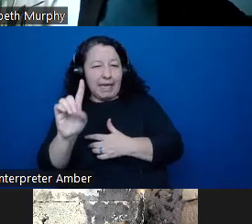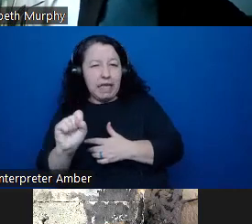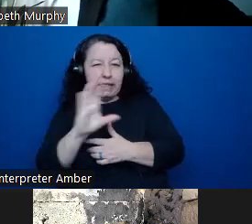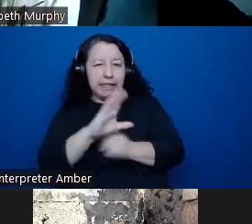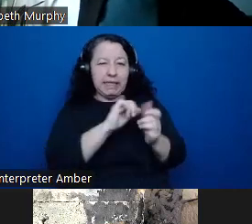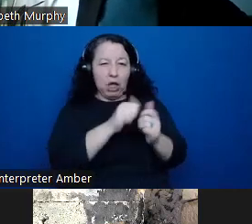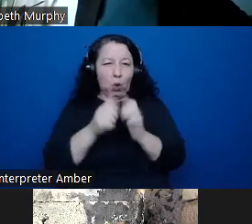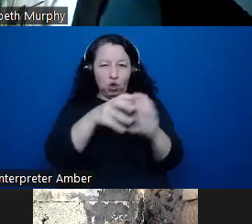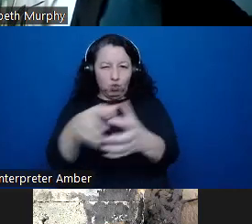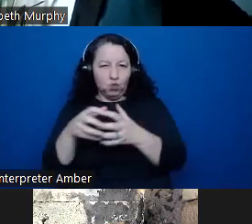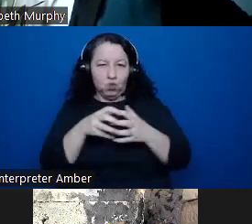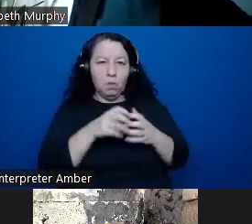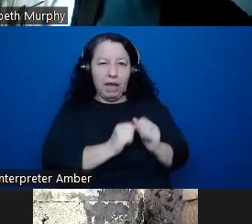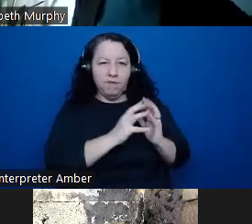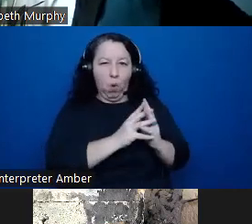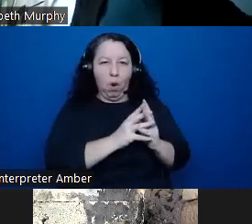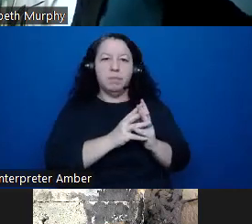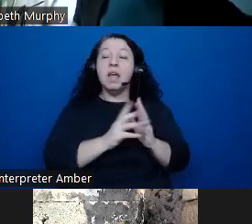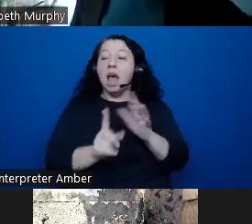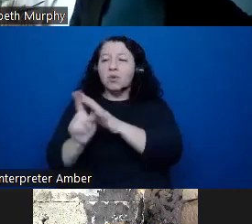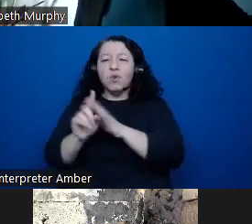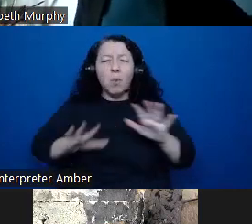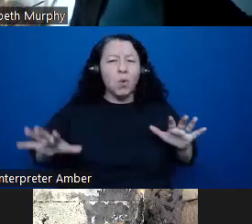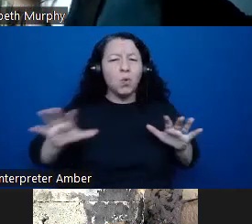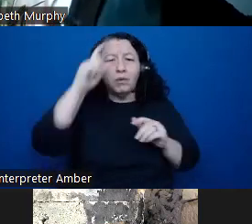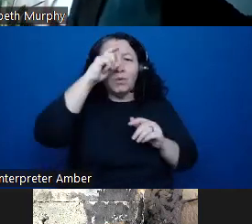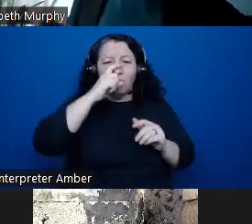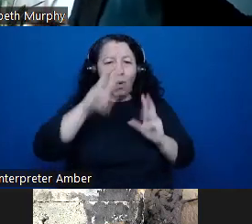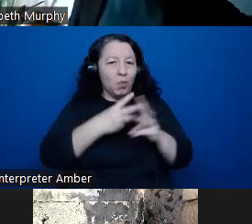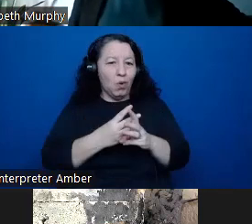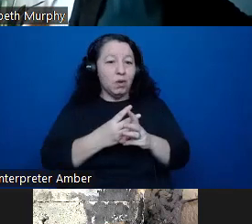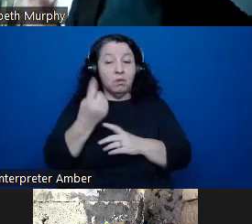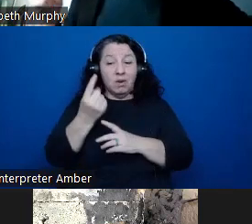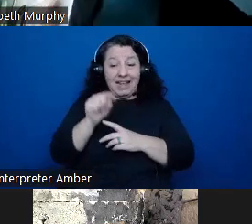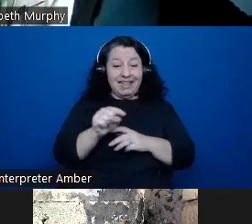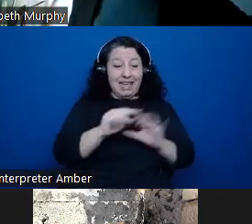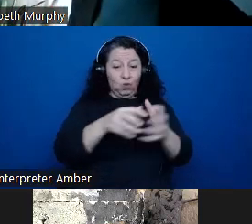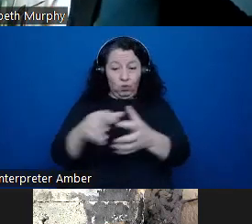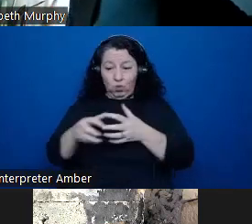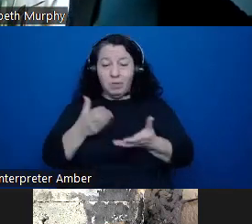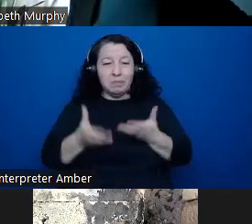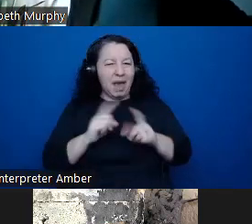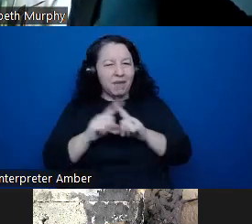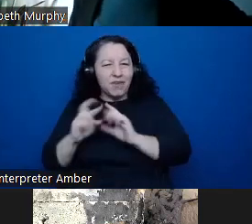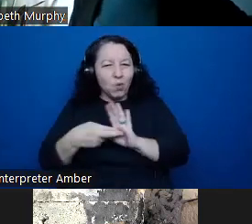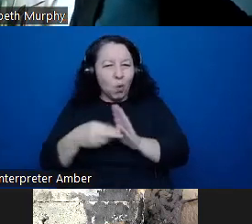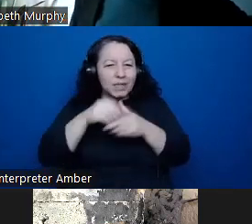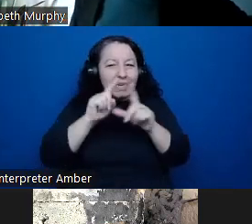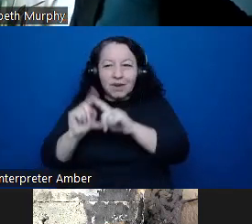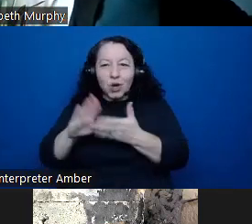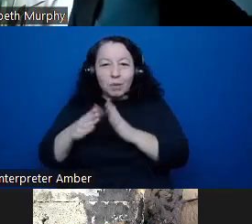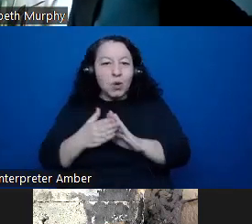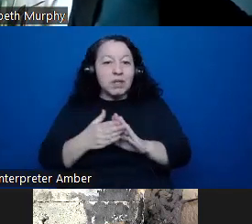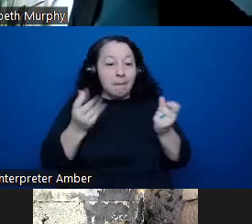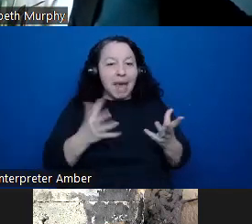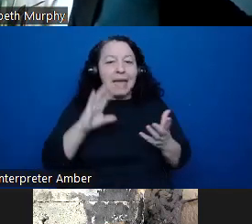Roman world. While such associations might play different roles in different communities, many seem to have provided a sort of social